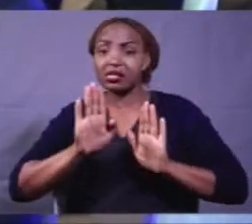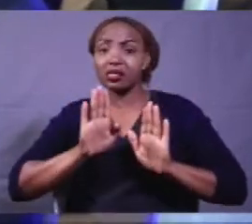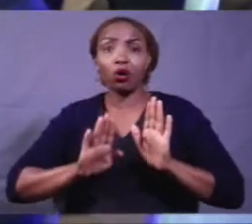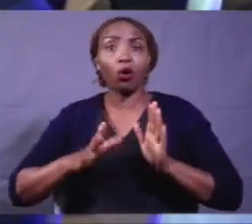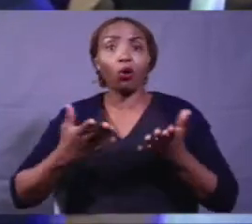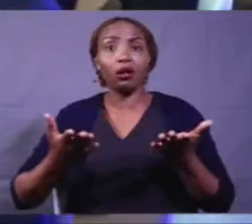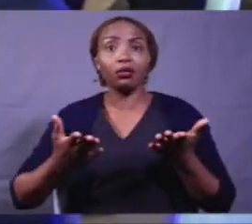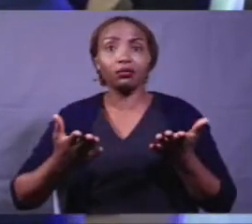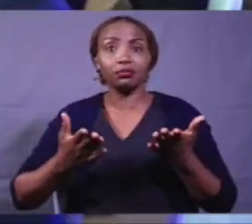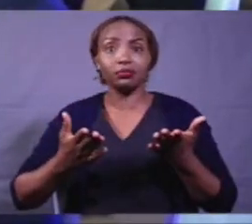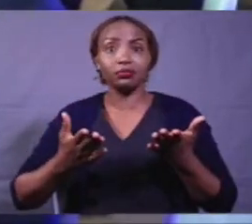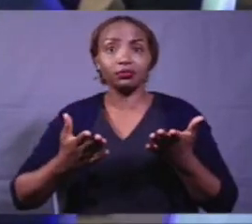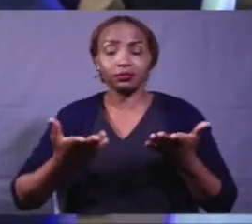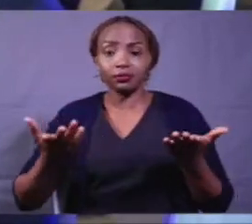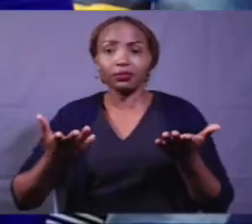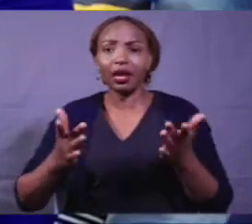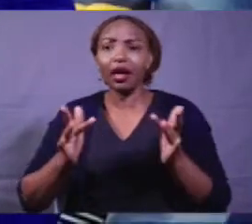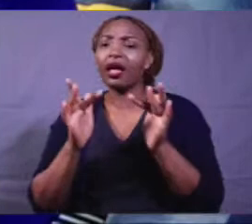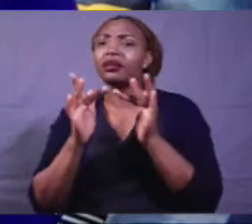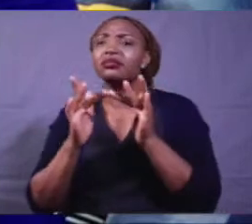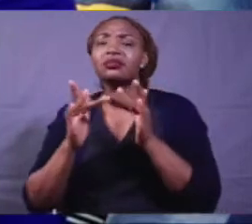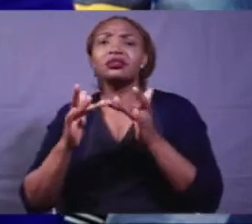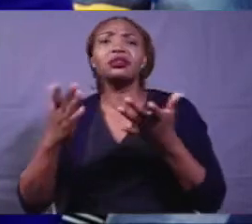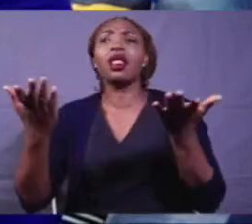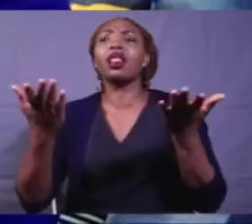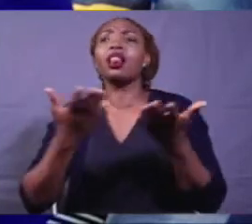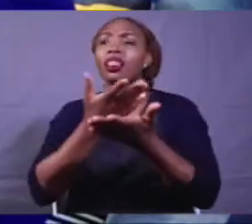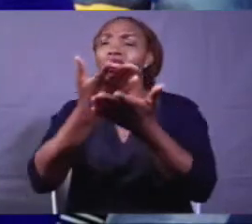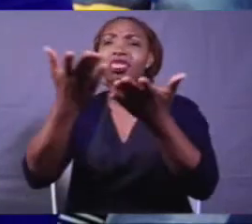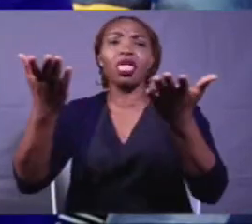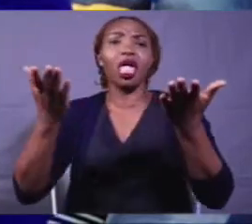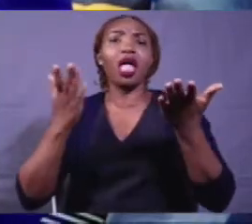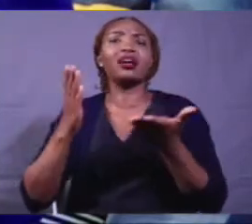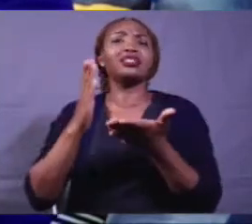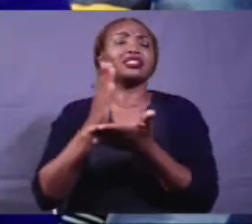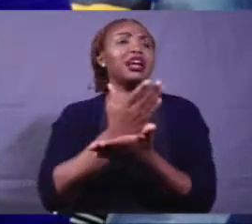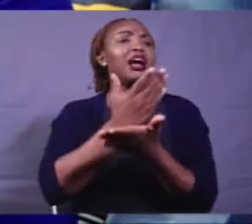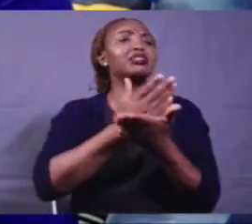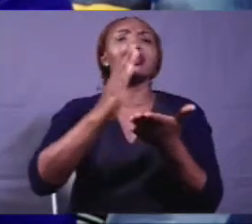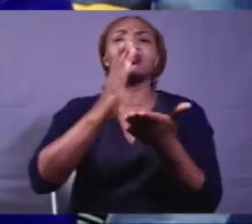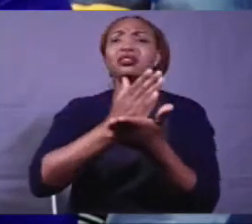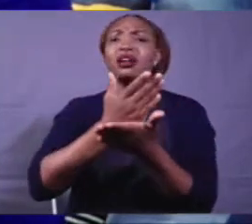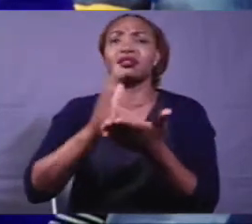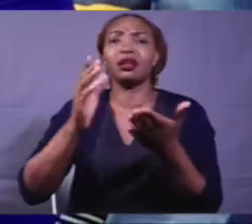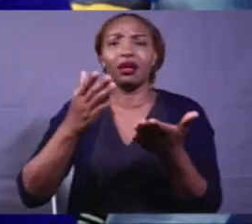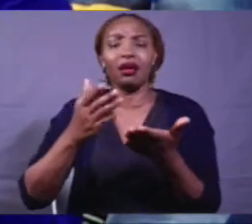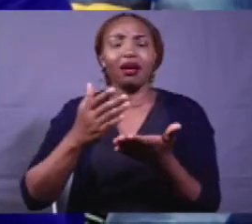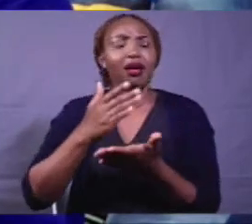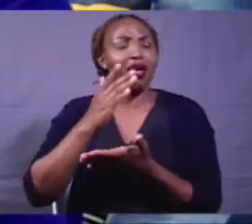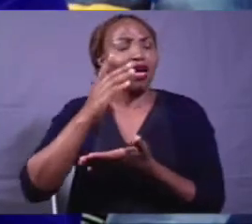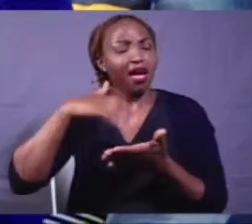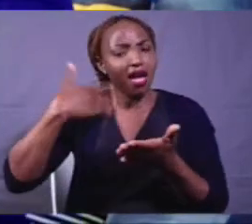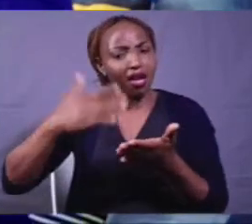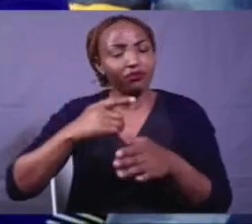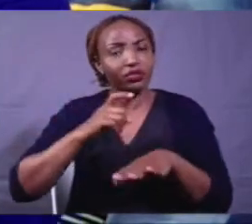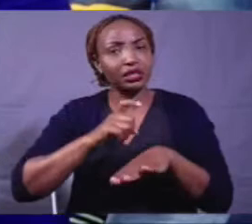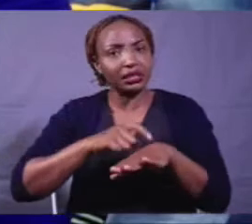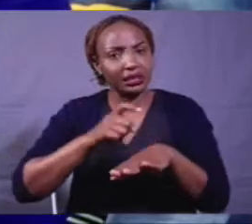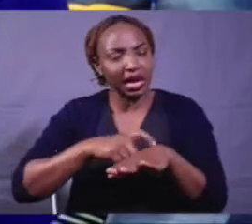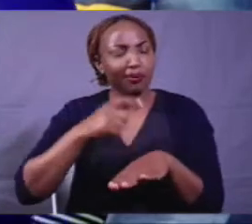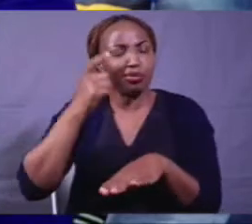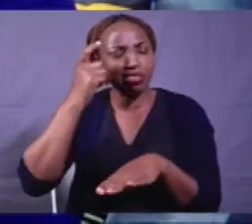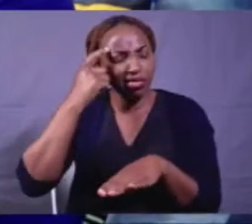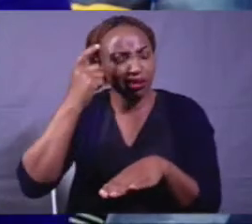form, and it's shared across. So just think about what you post before you actually post it. Is it necessary? Is